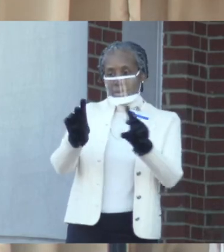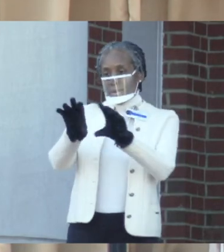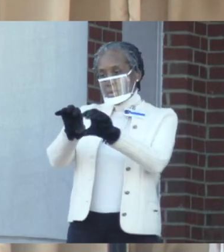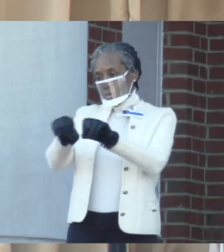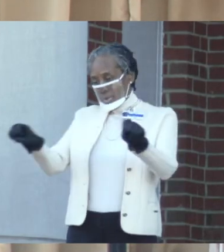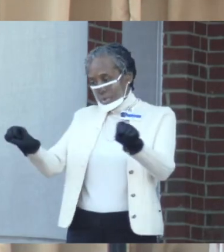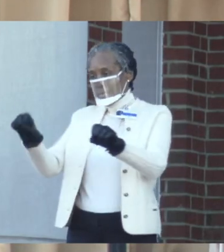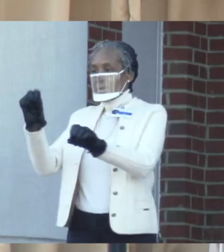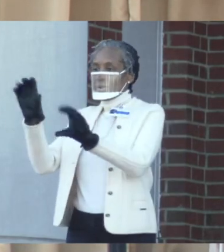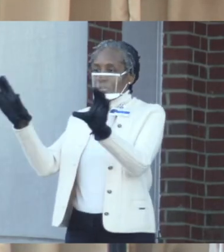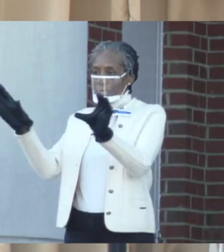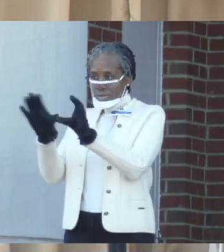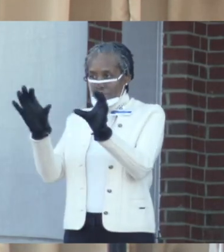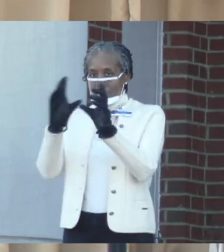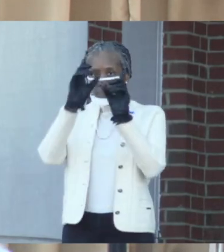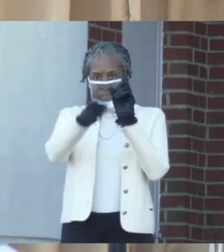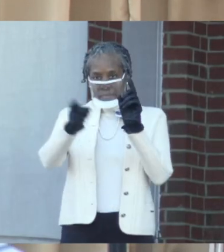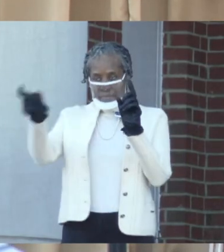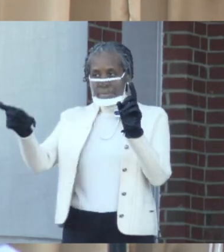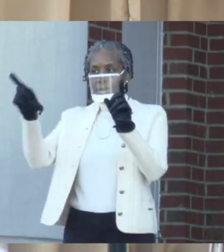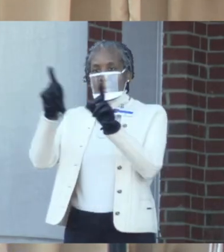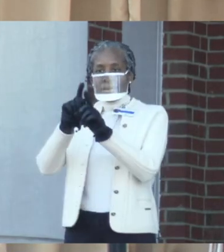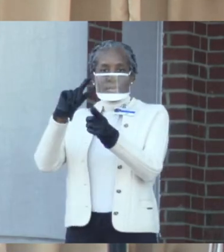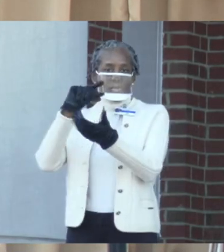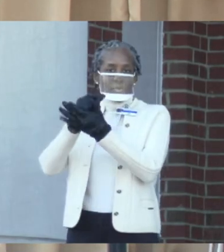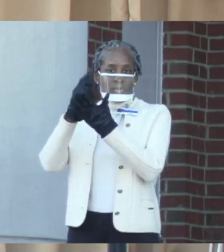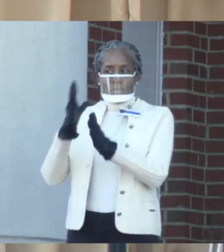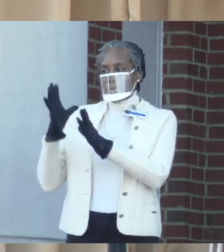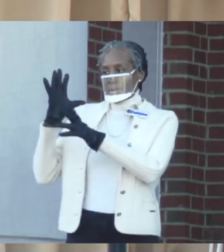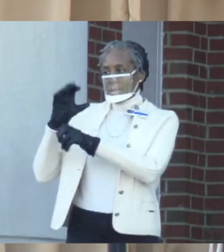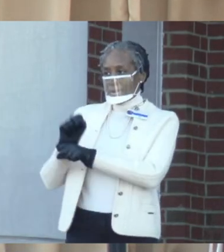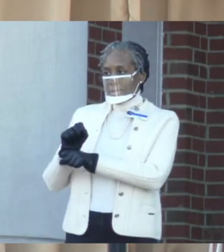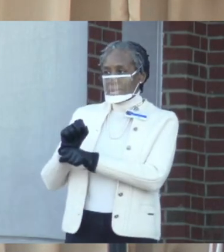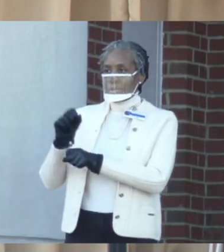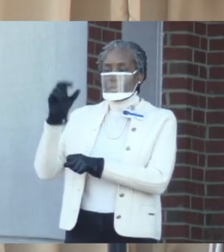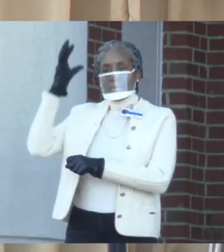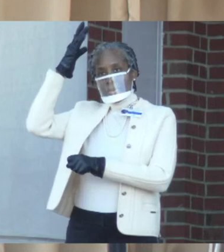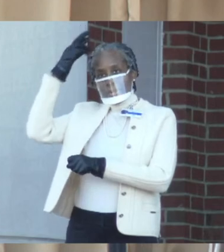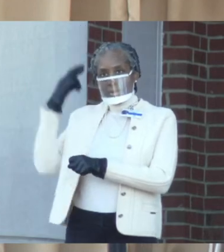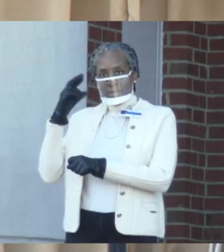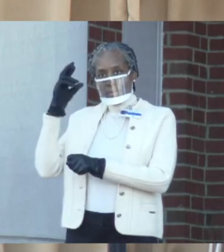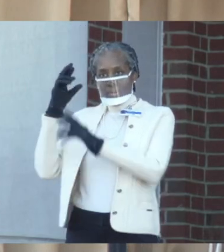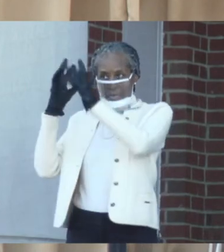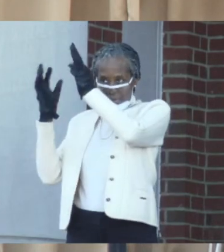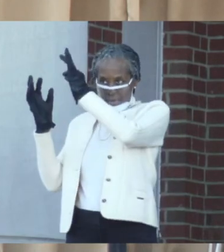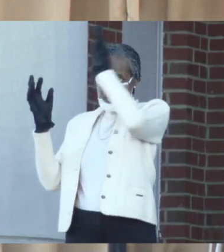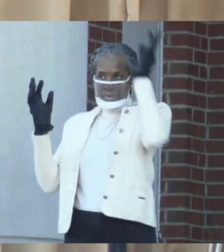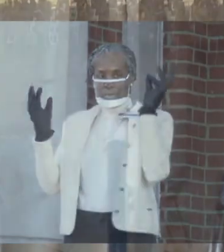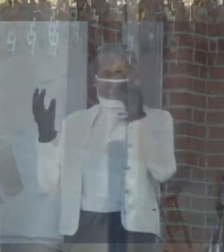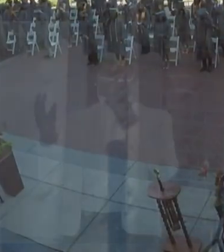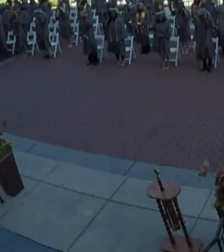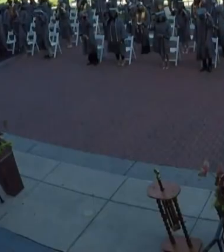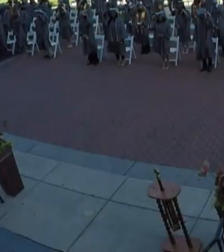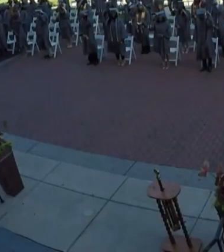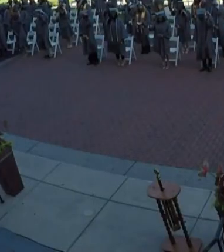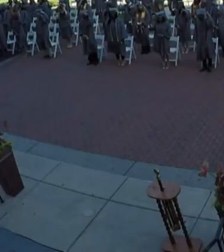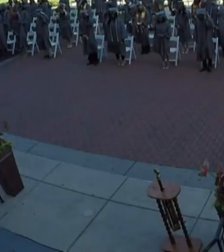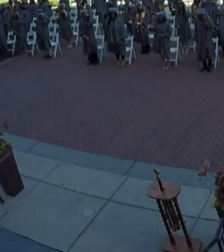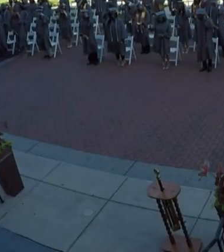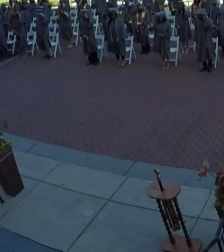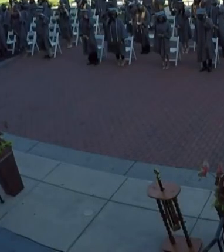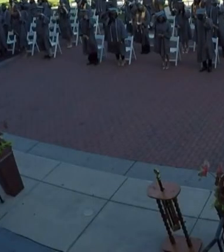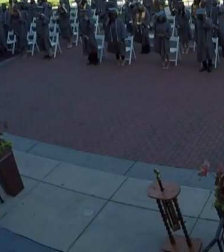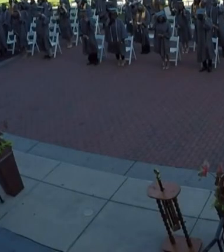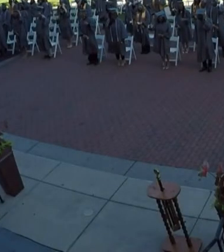as a graduate. As custom dictates, at this time, you may move your tassel to the left side. And would the